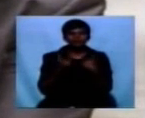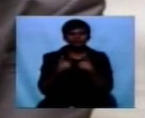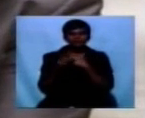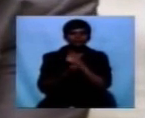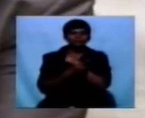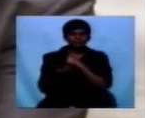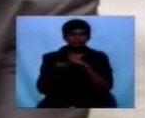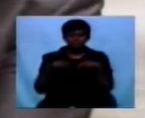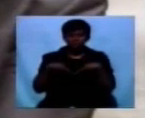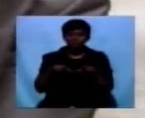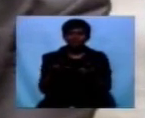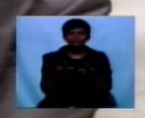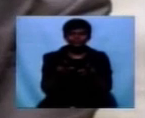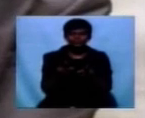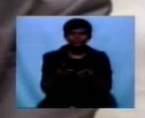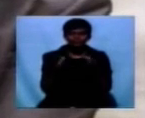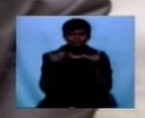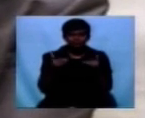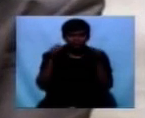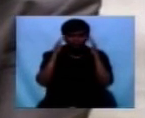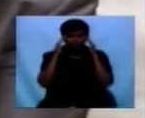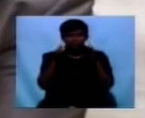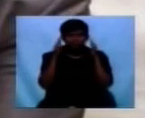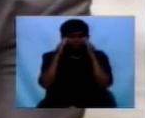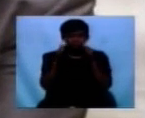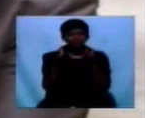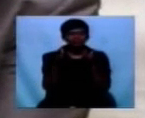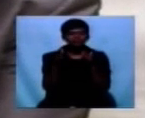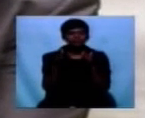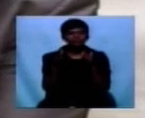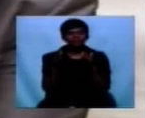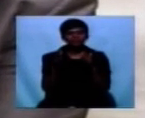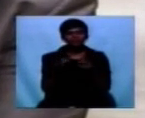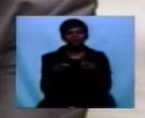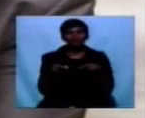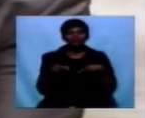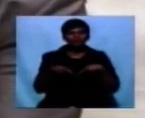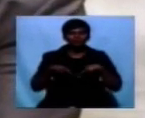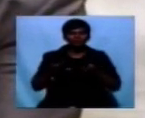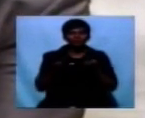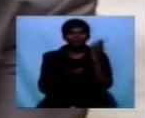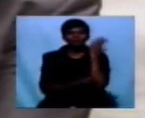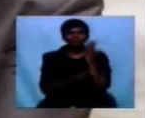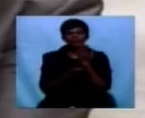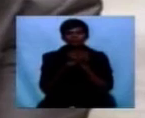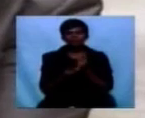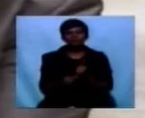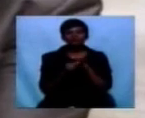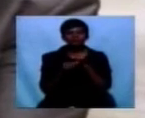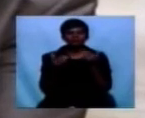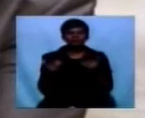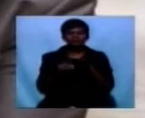Department of Roads. That is to deal with the road development agents. It is now under the